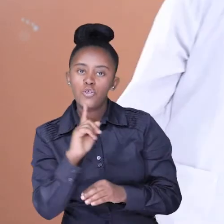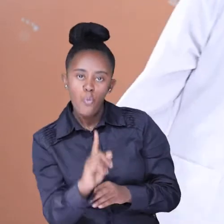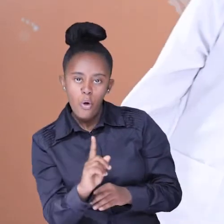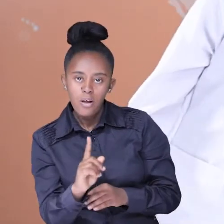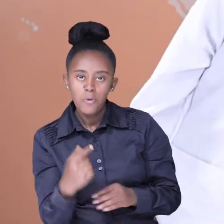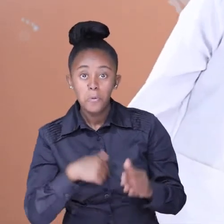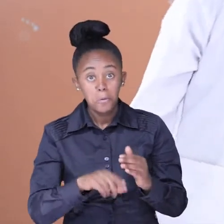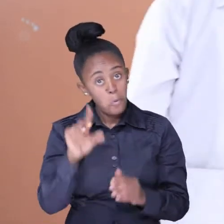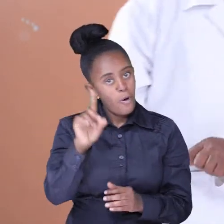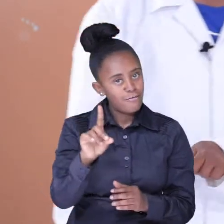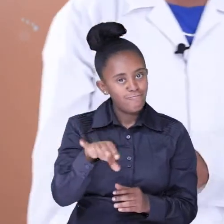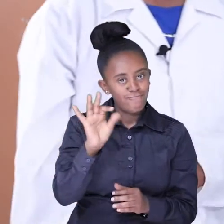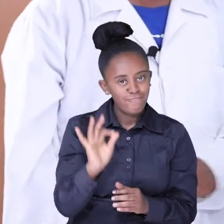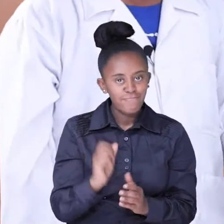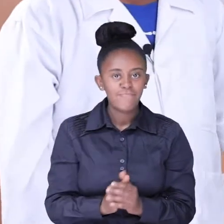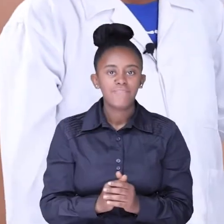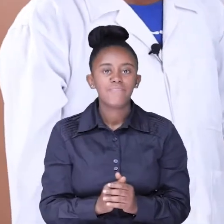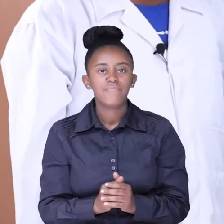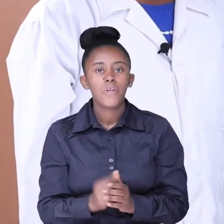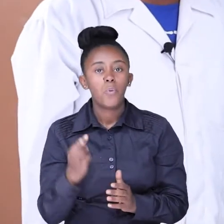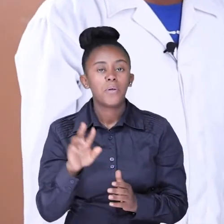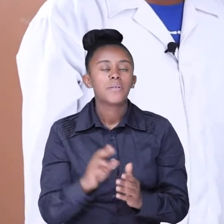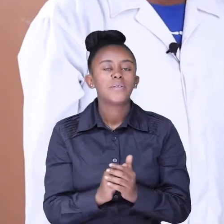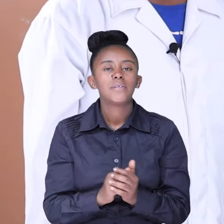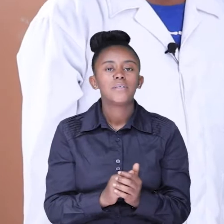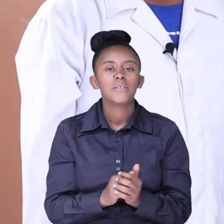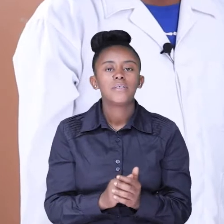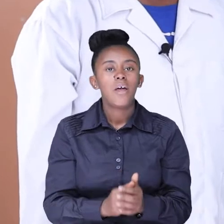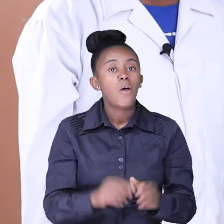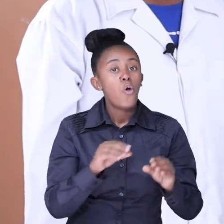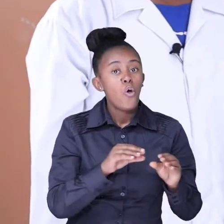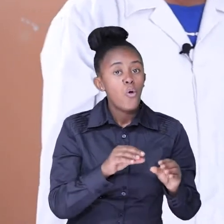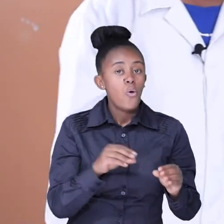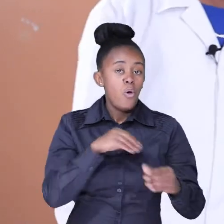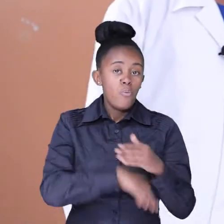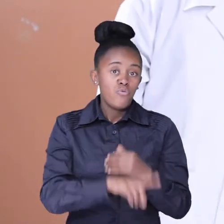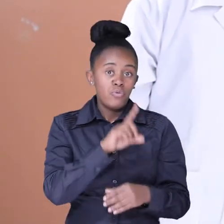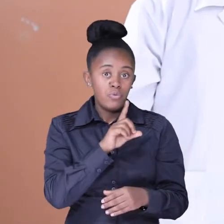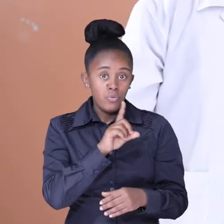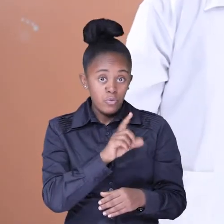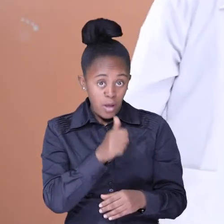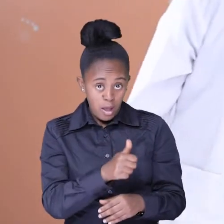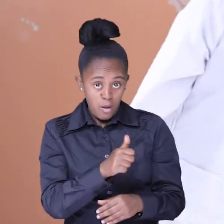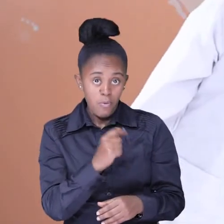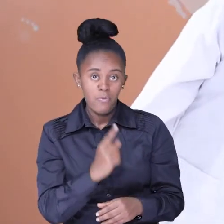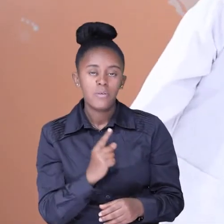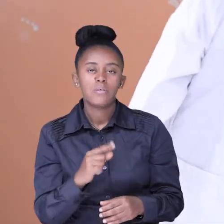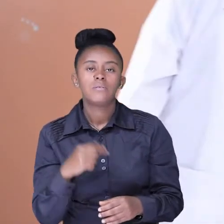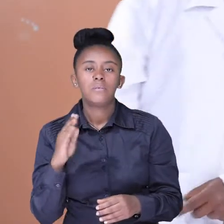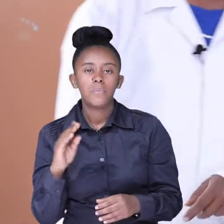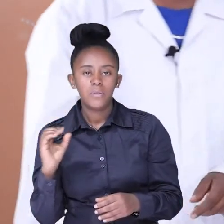1, we get 1. The input at A is 1, the input at B is 0, we